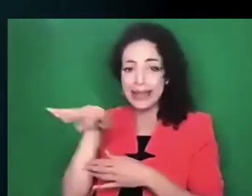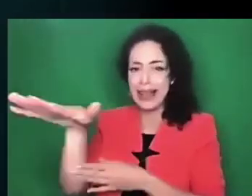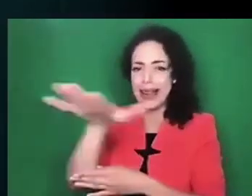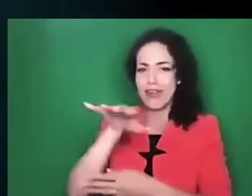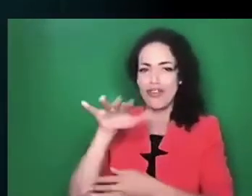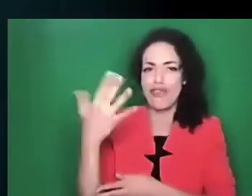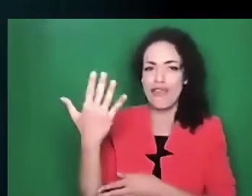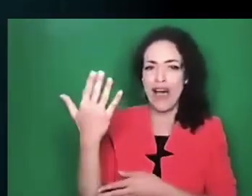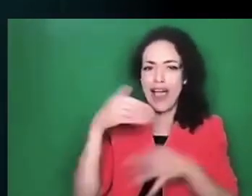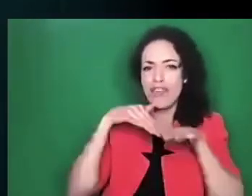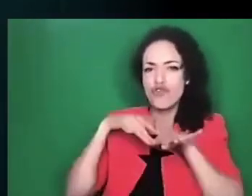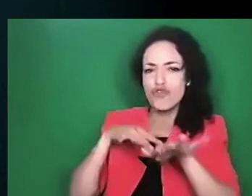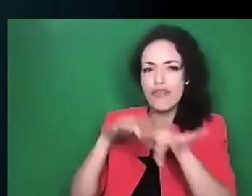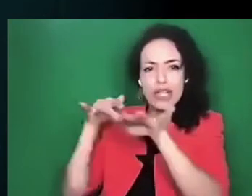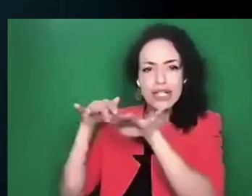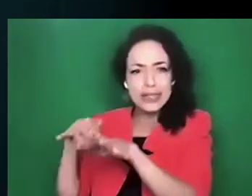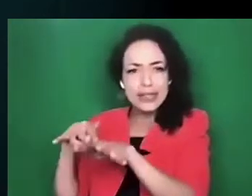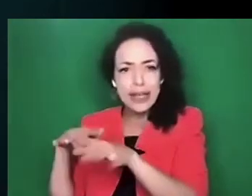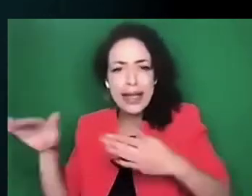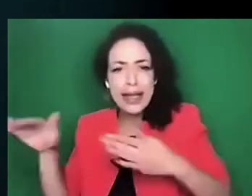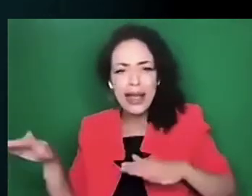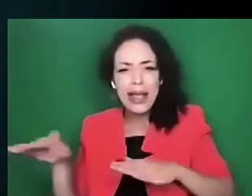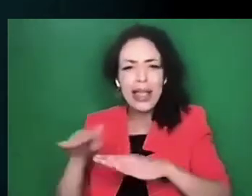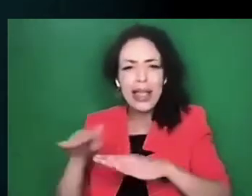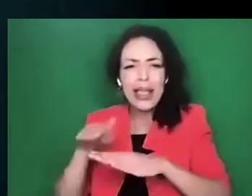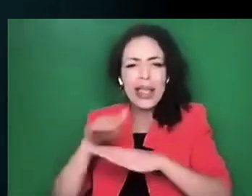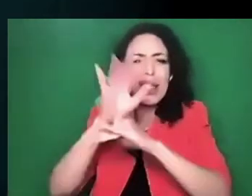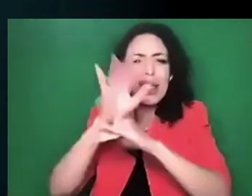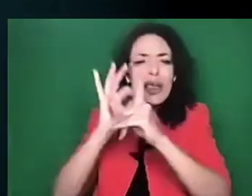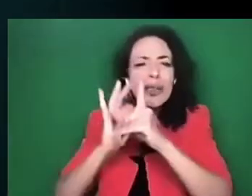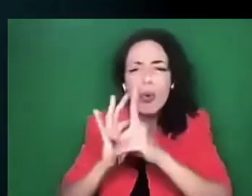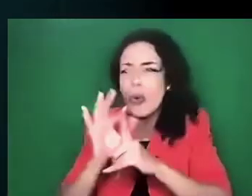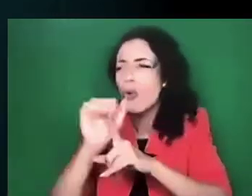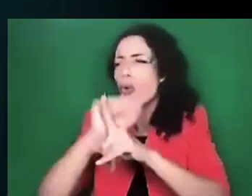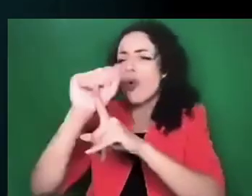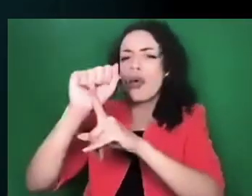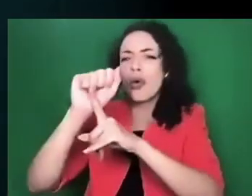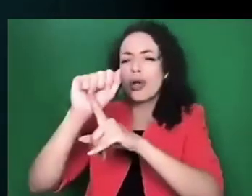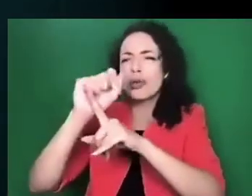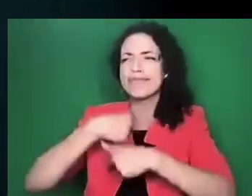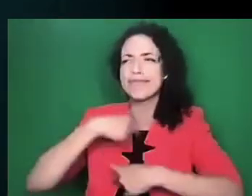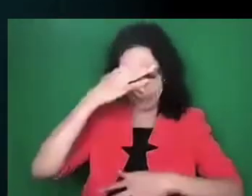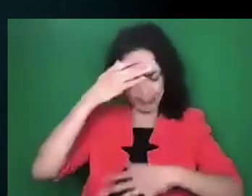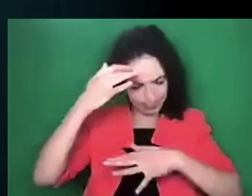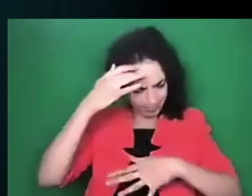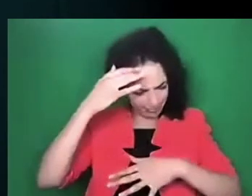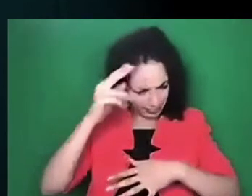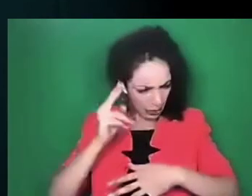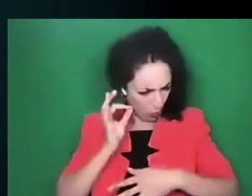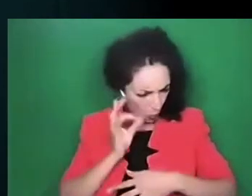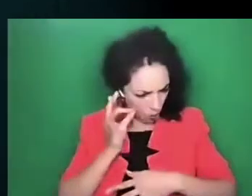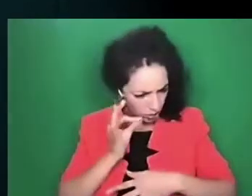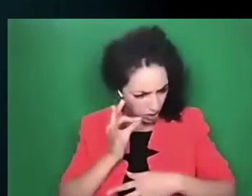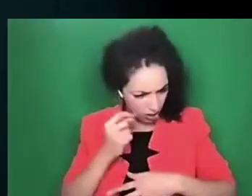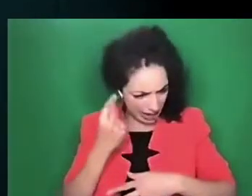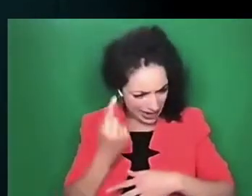made me think about the nature of water as a guide that knows how to draw and shape the land, as